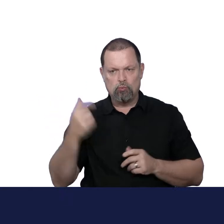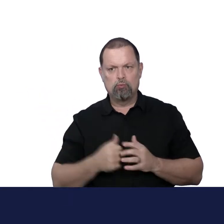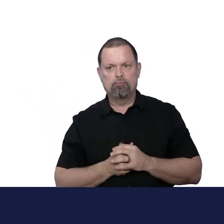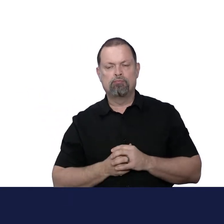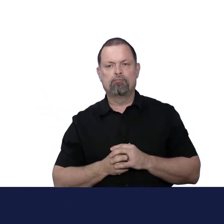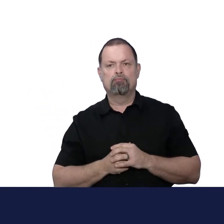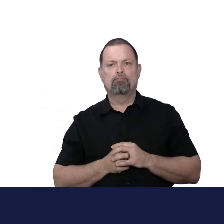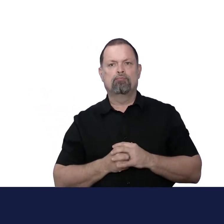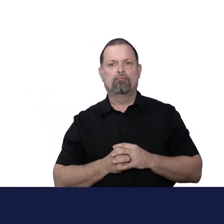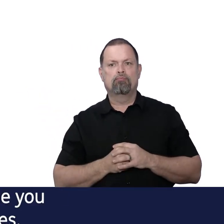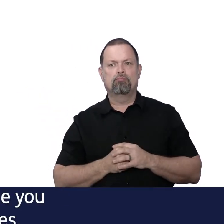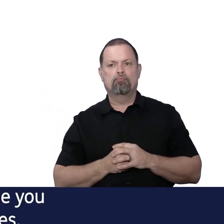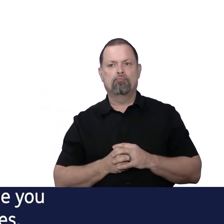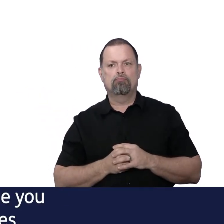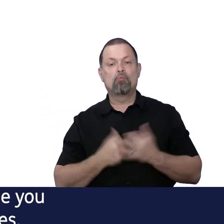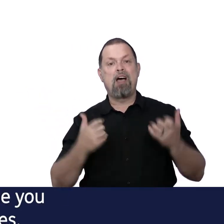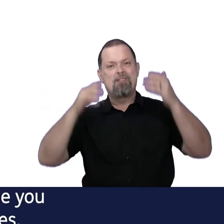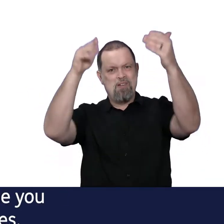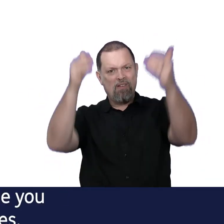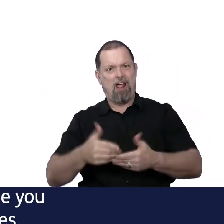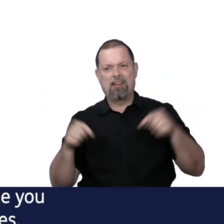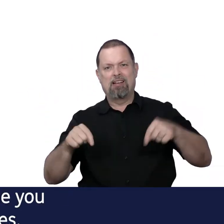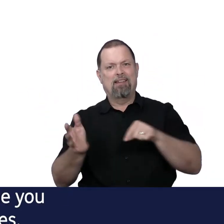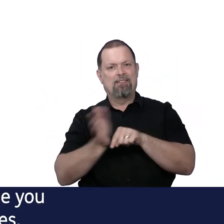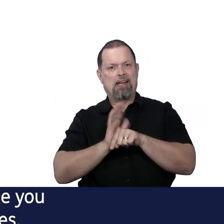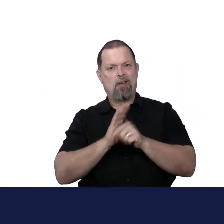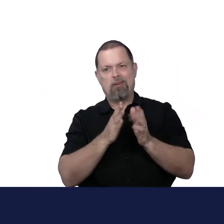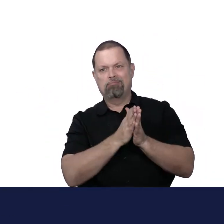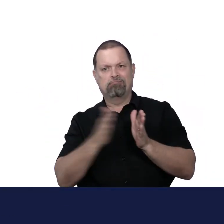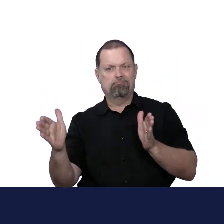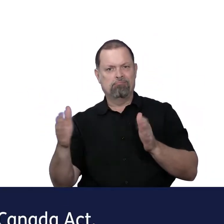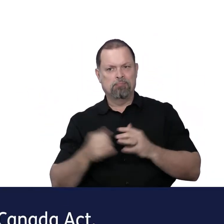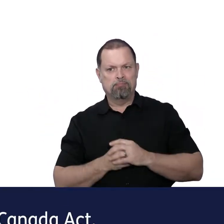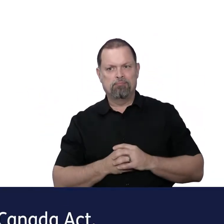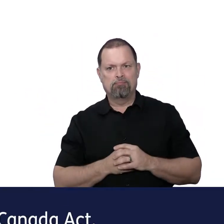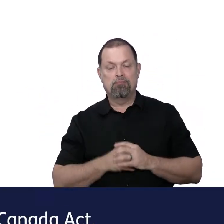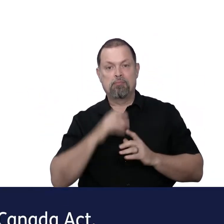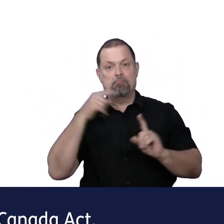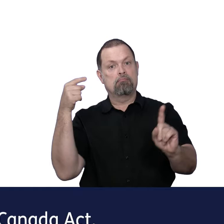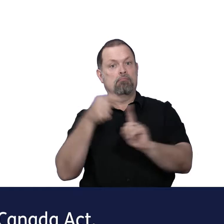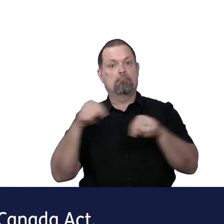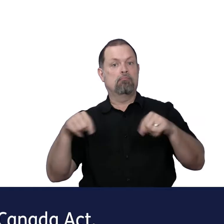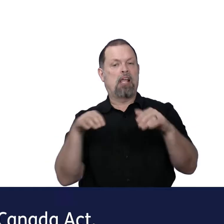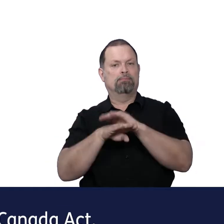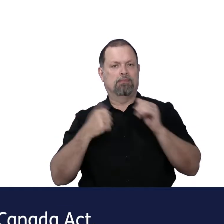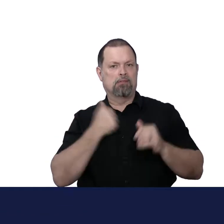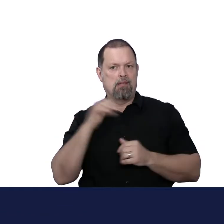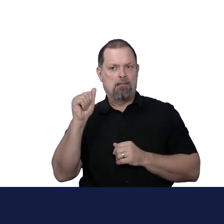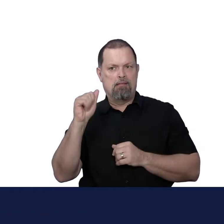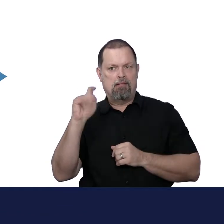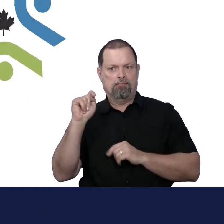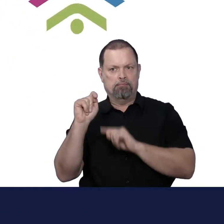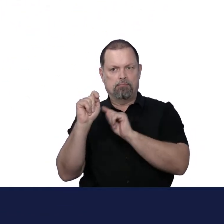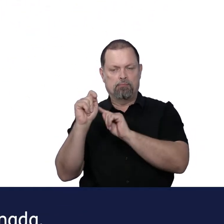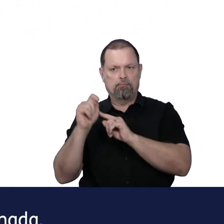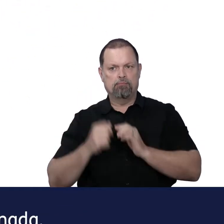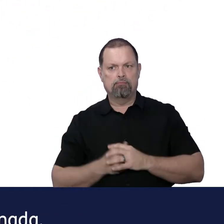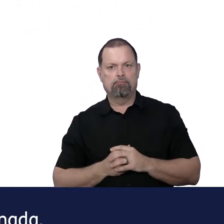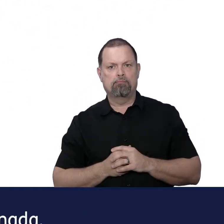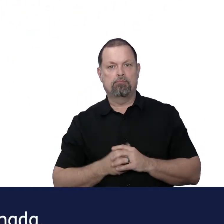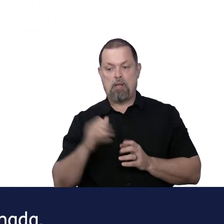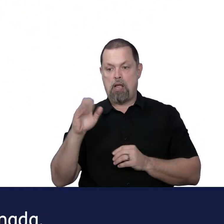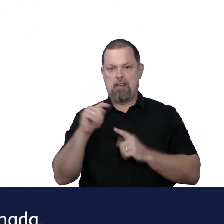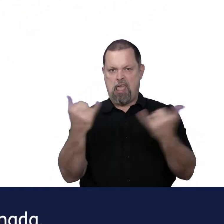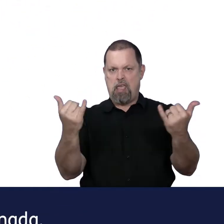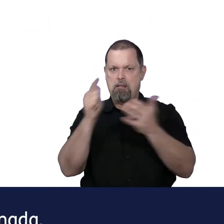Arch. We want to welcome you to our video series. It is about the Accessible Canada Act. The Act